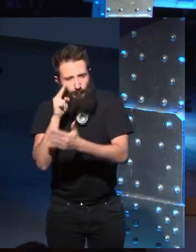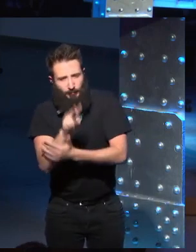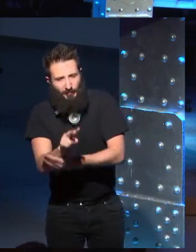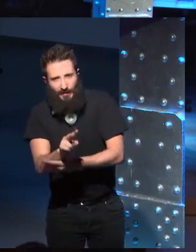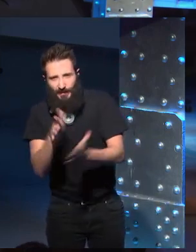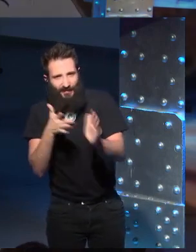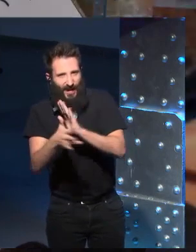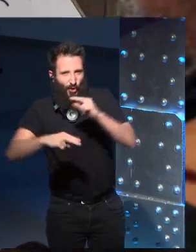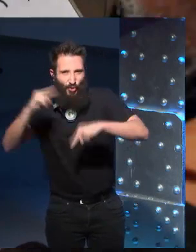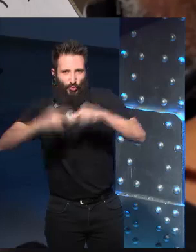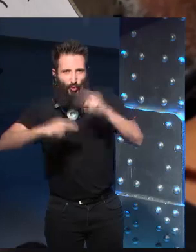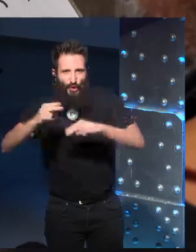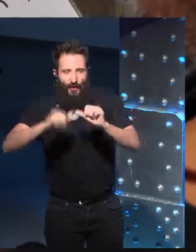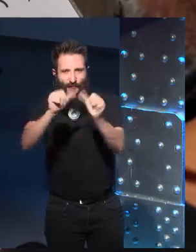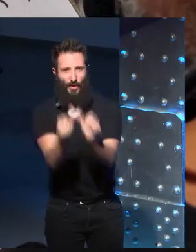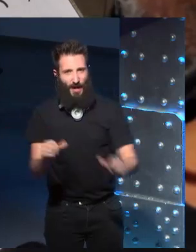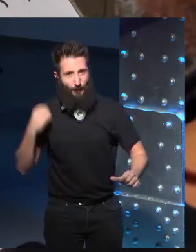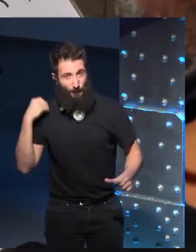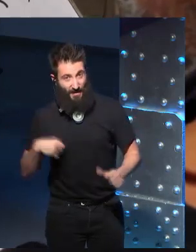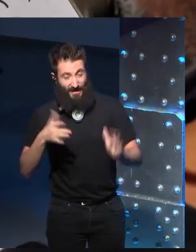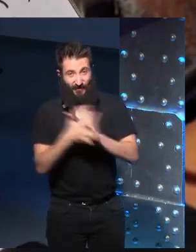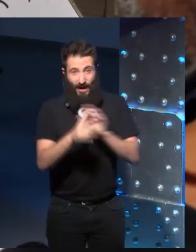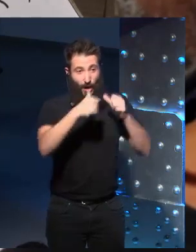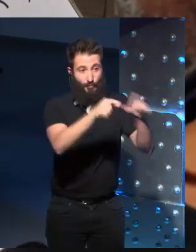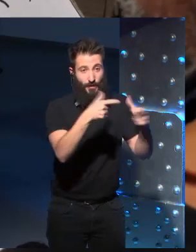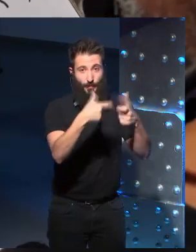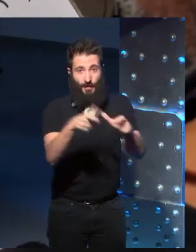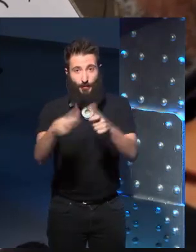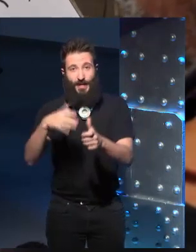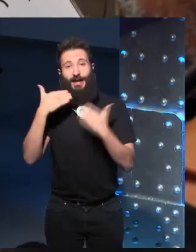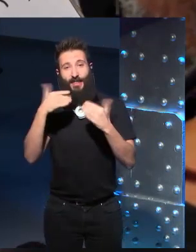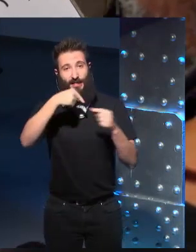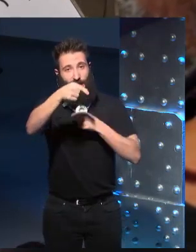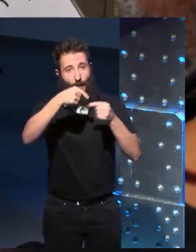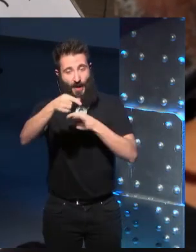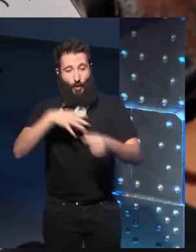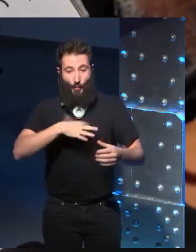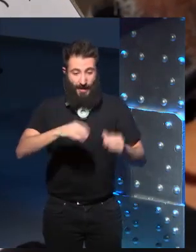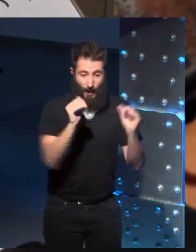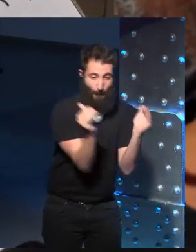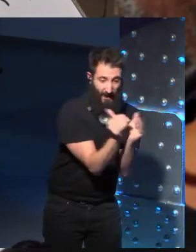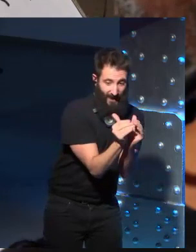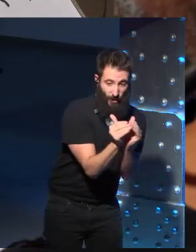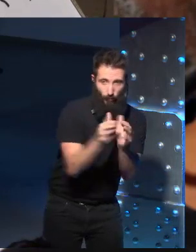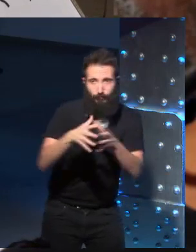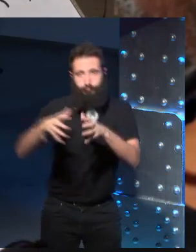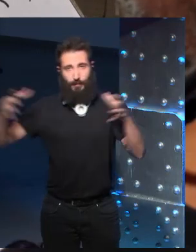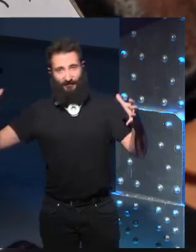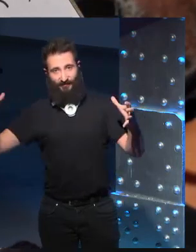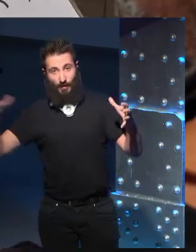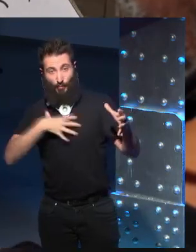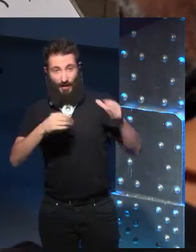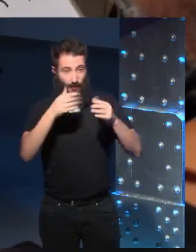inside. So you can classify them by size, from the smallest one to the bigger ones. And the two